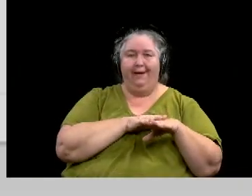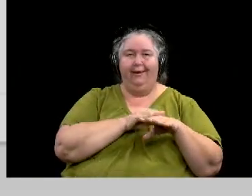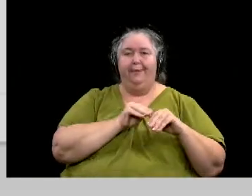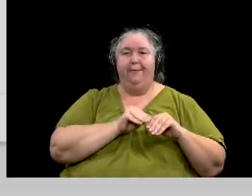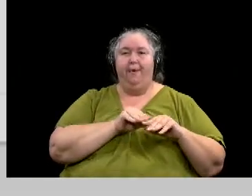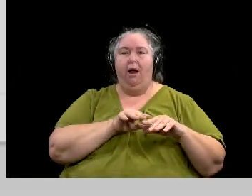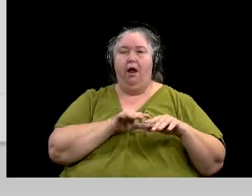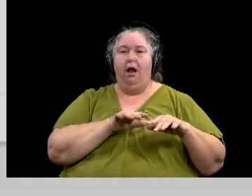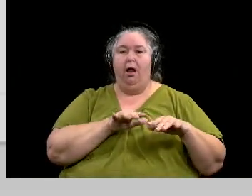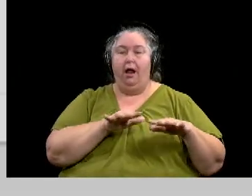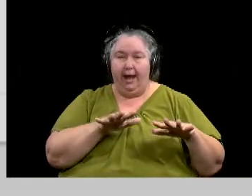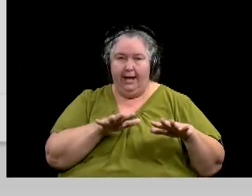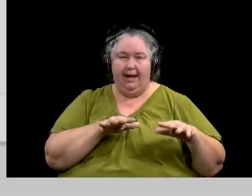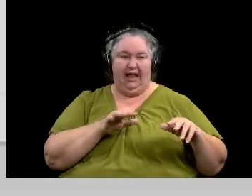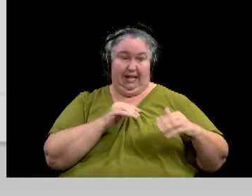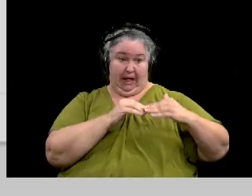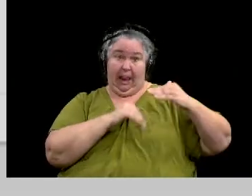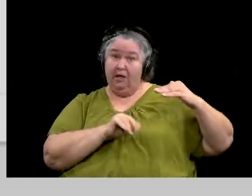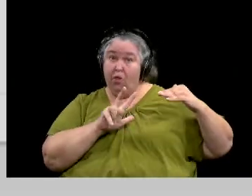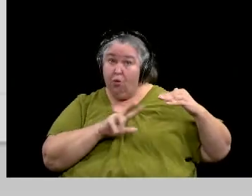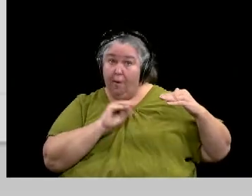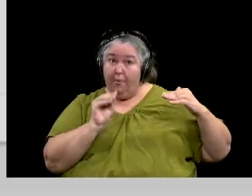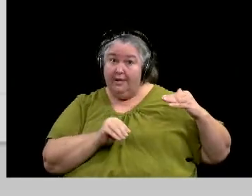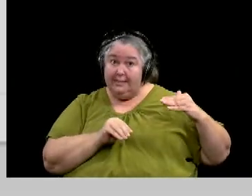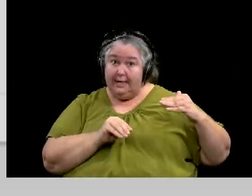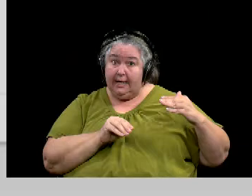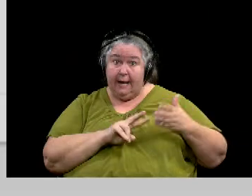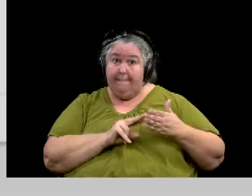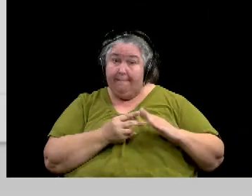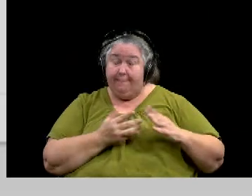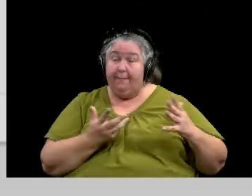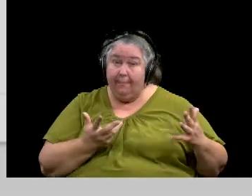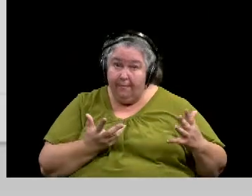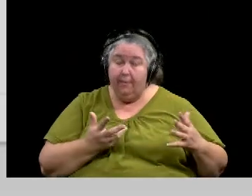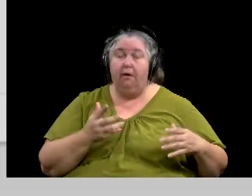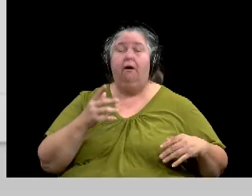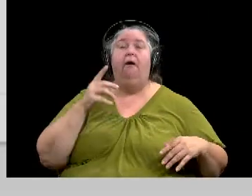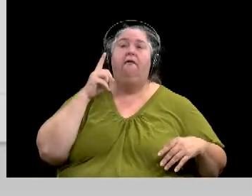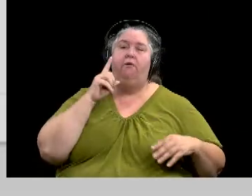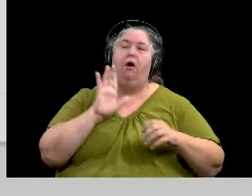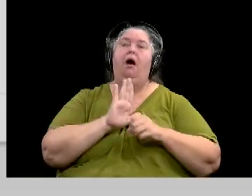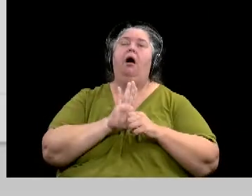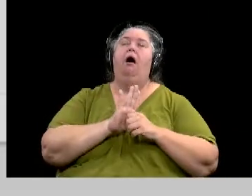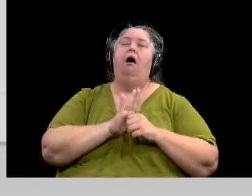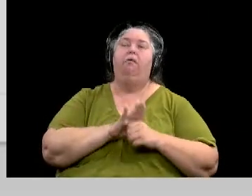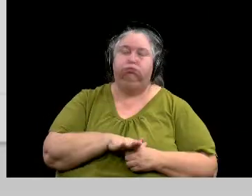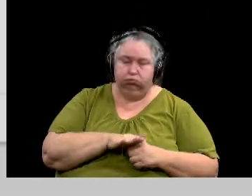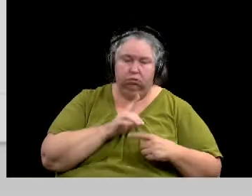of positivity rate for suppression of viral spread.